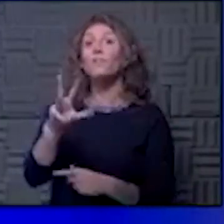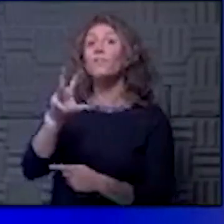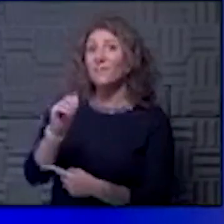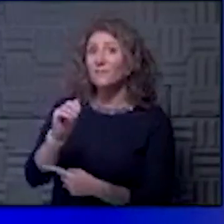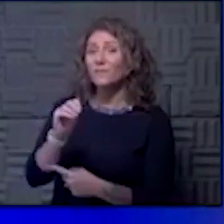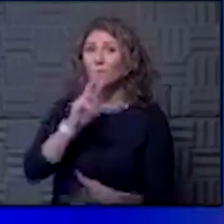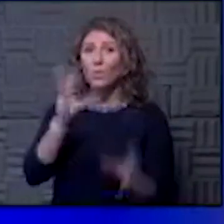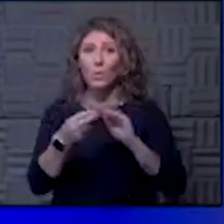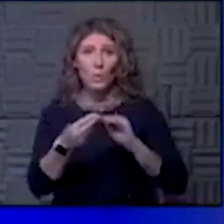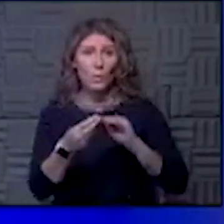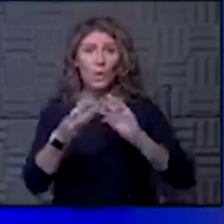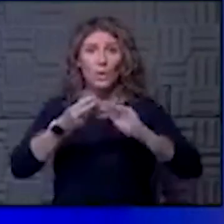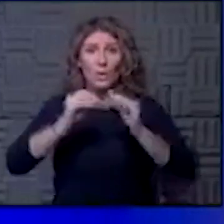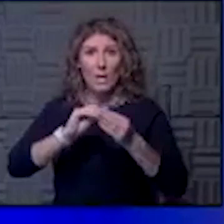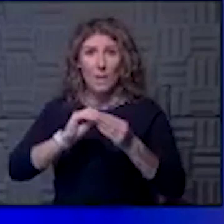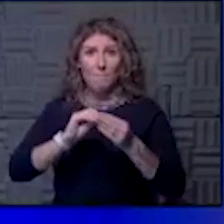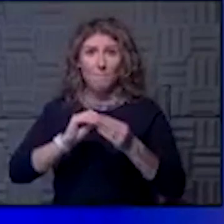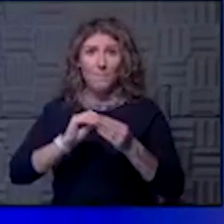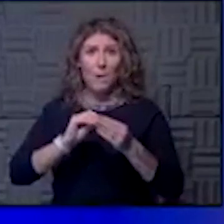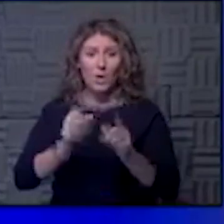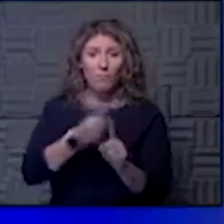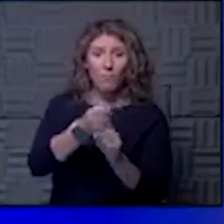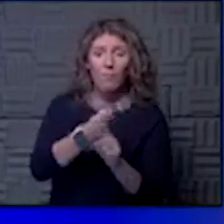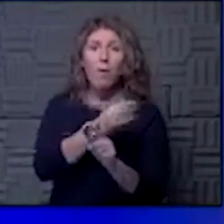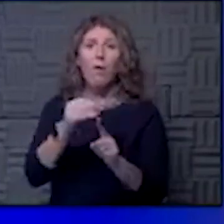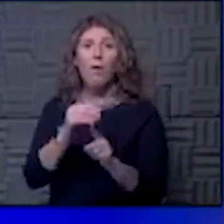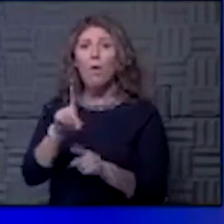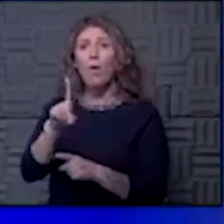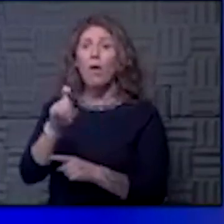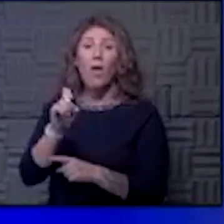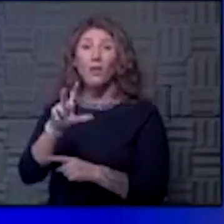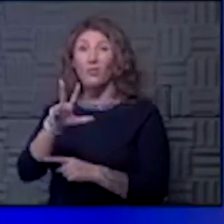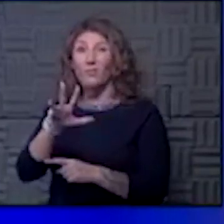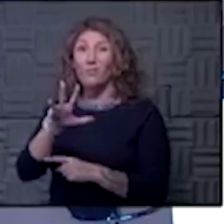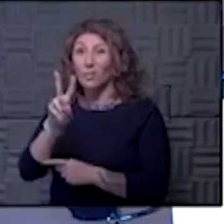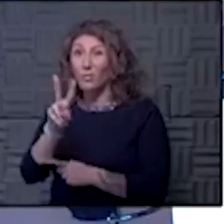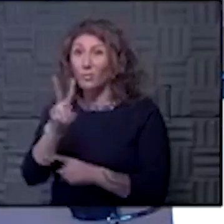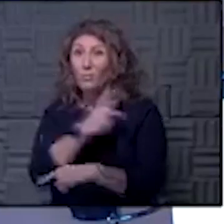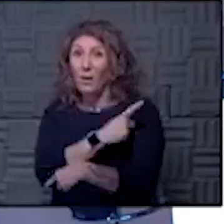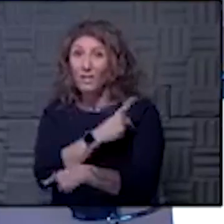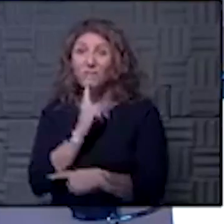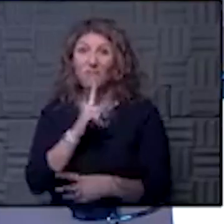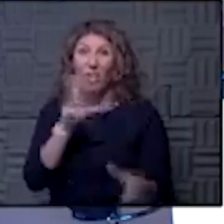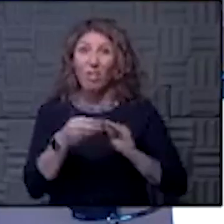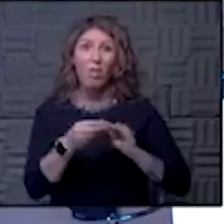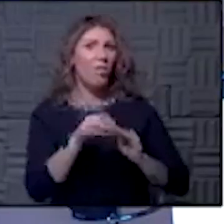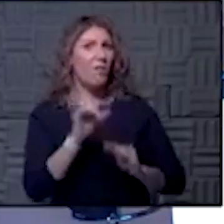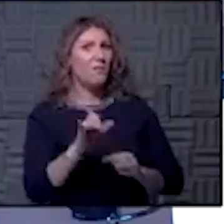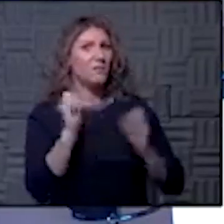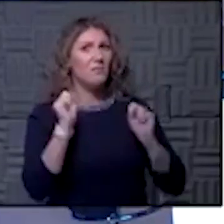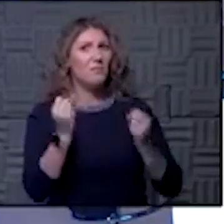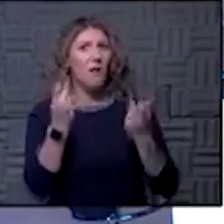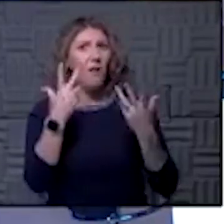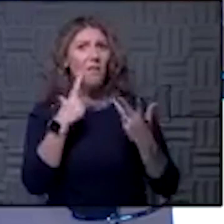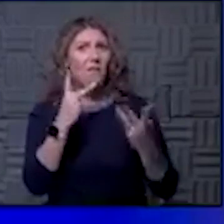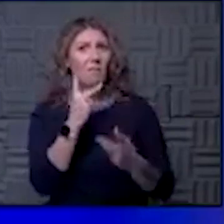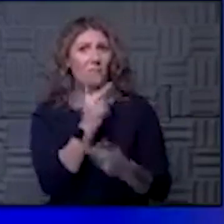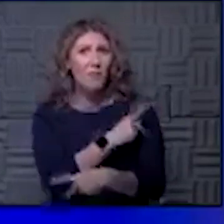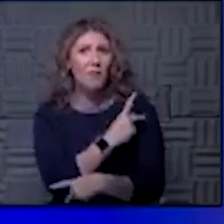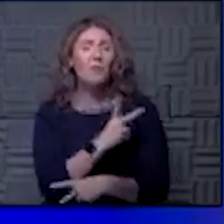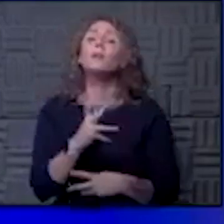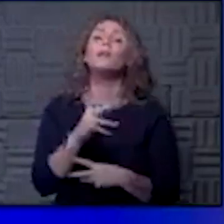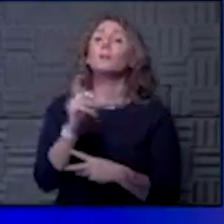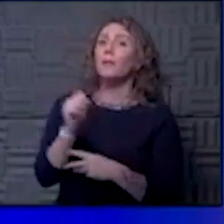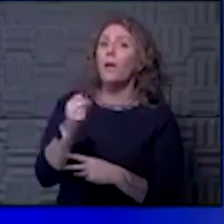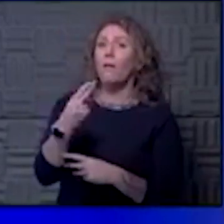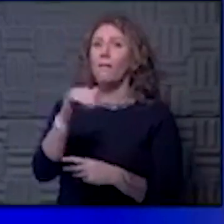our total number of acute and recovery is 152 patients. That's a whole lot of folks. That's a lot. Hays, I think is doing a